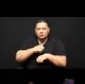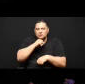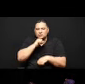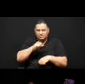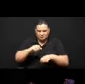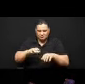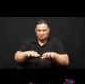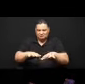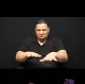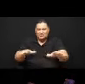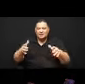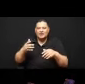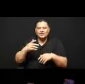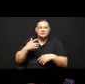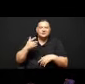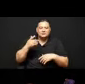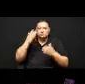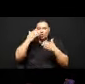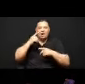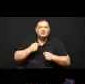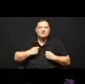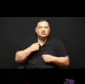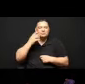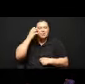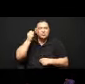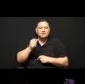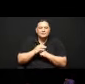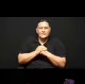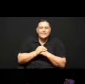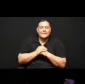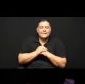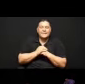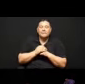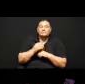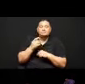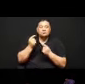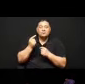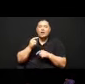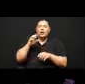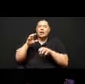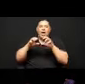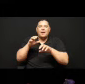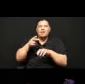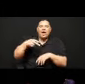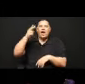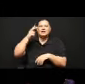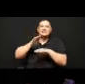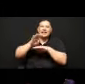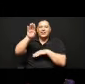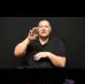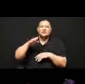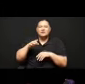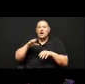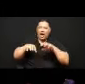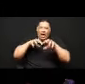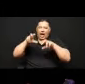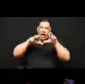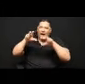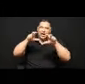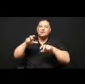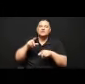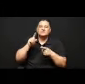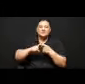lost, climb the highest hill. Hike straight vertical until the dog and I were both panting and found at the